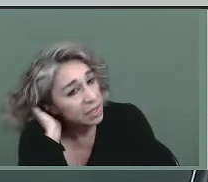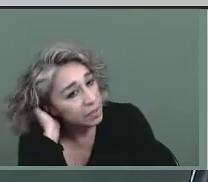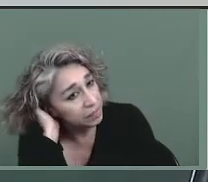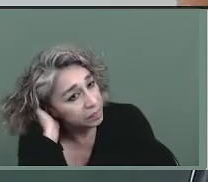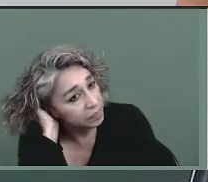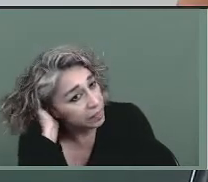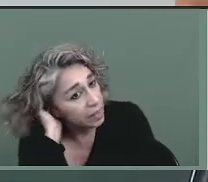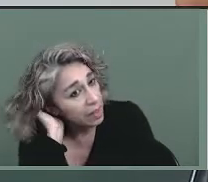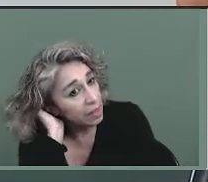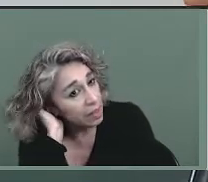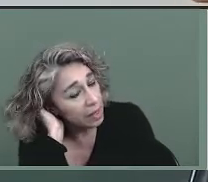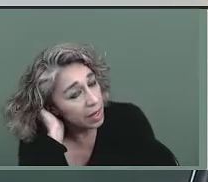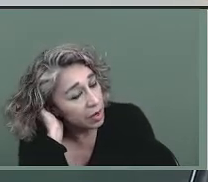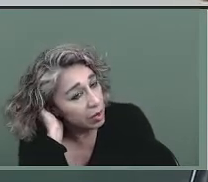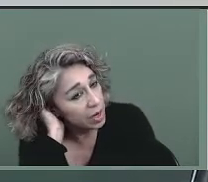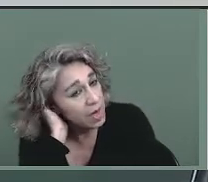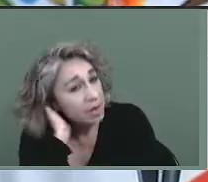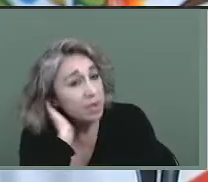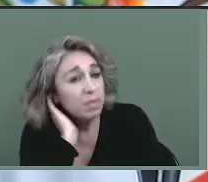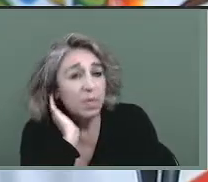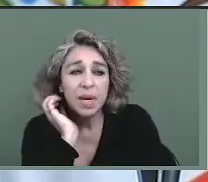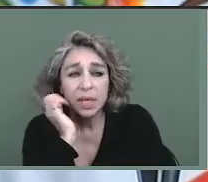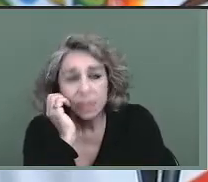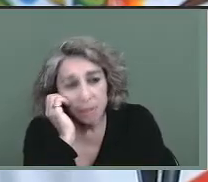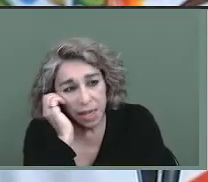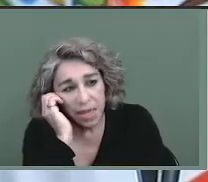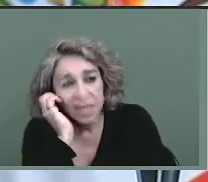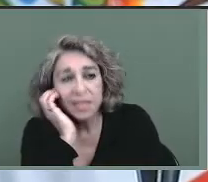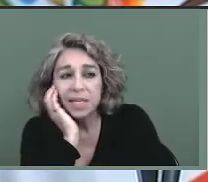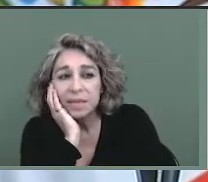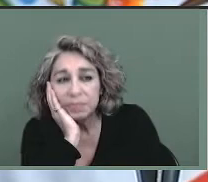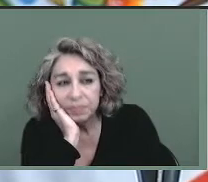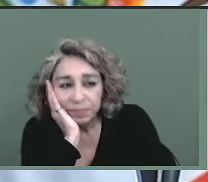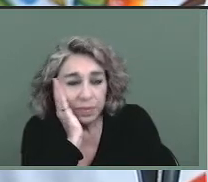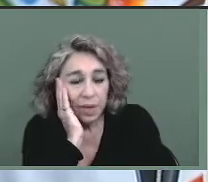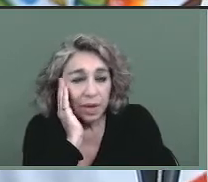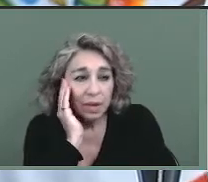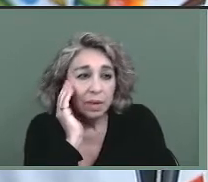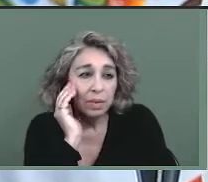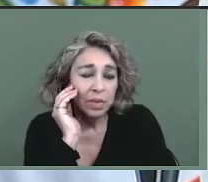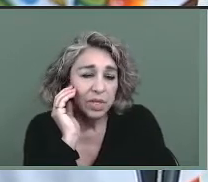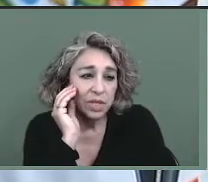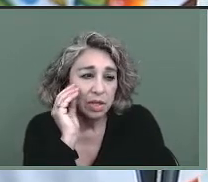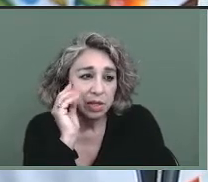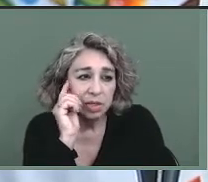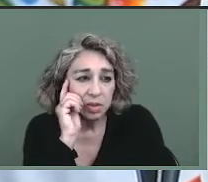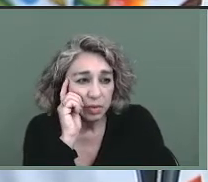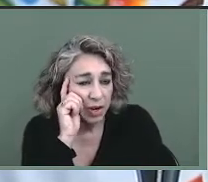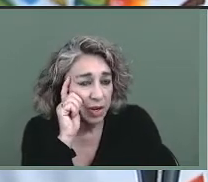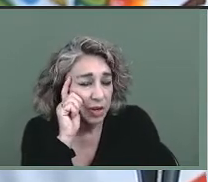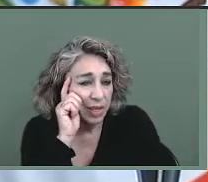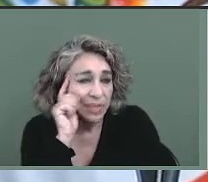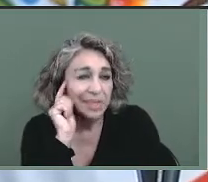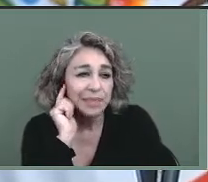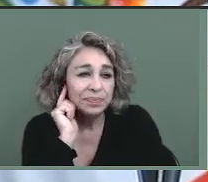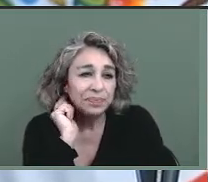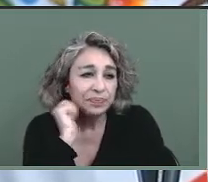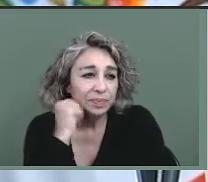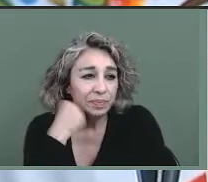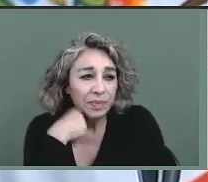IMSS, in ordinary ways, and ISSSTE, which is also very good,